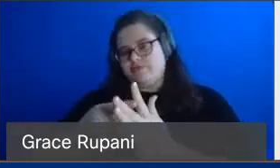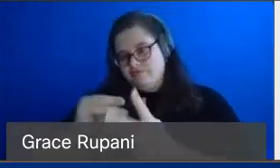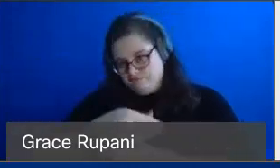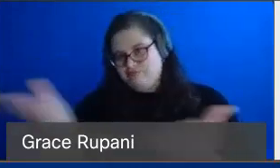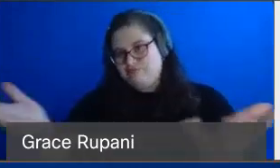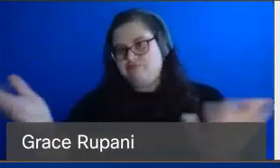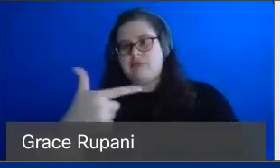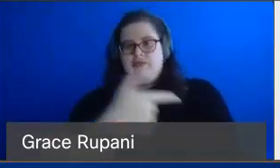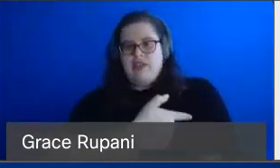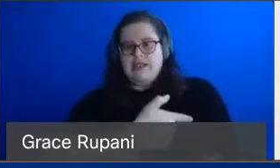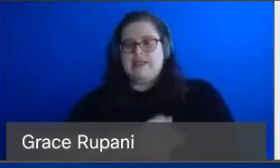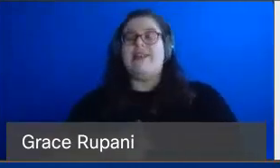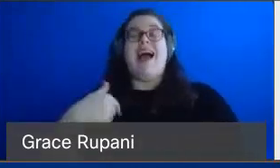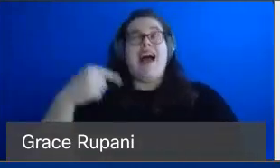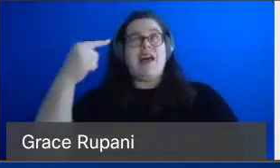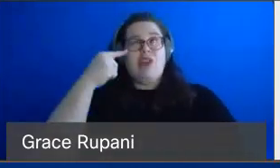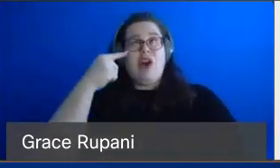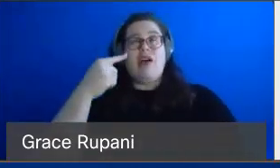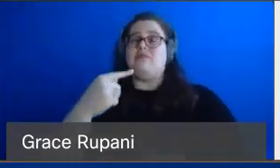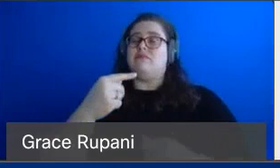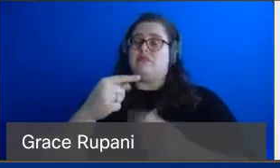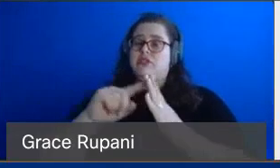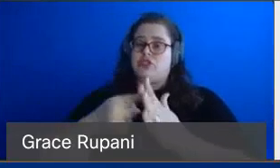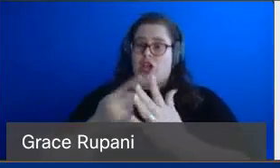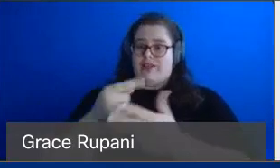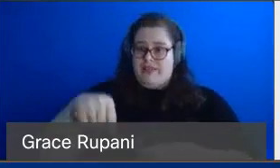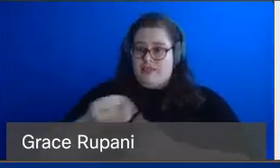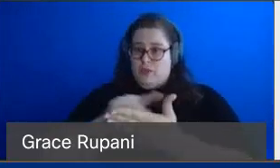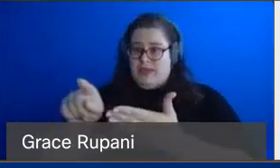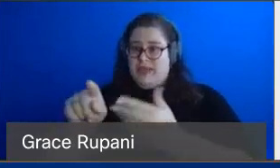thought those would be occurring this week, but they're actually occurring next week.